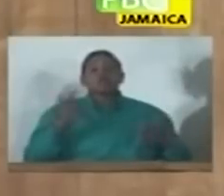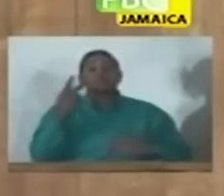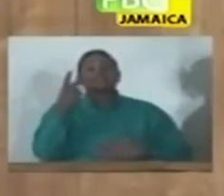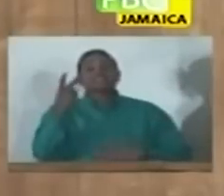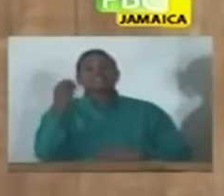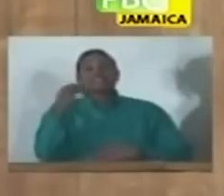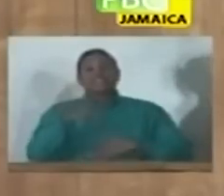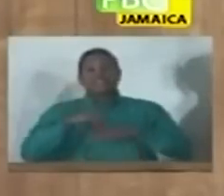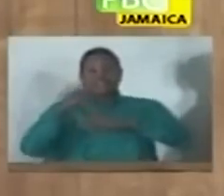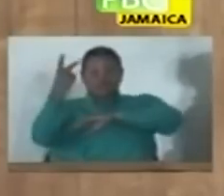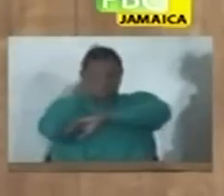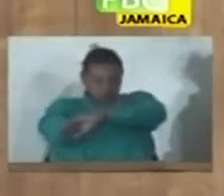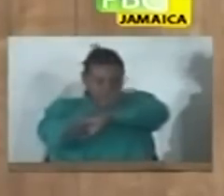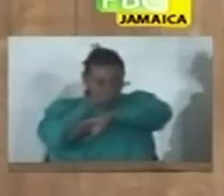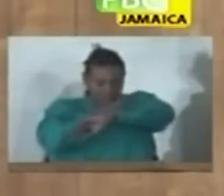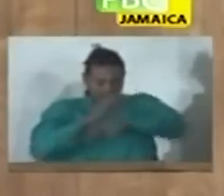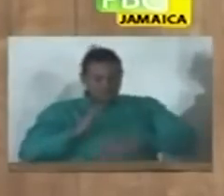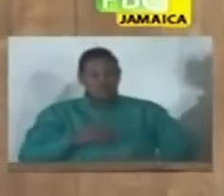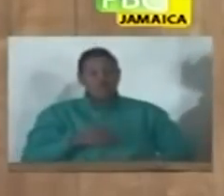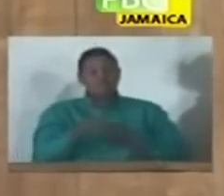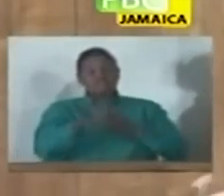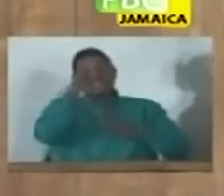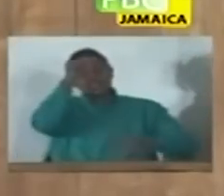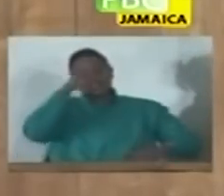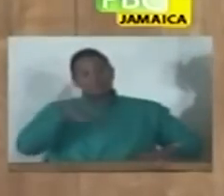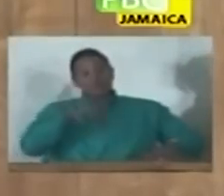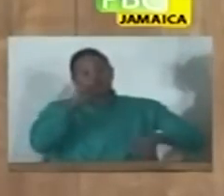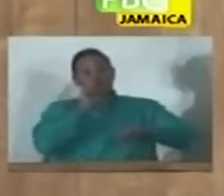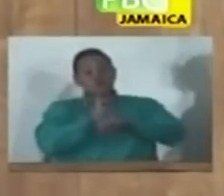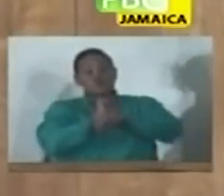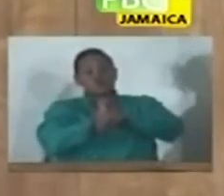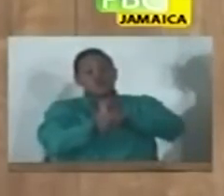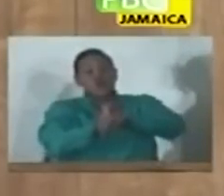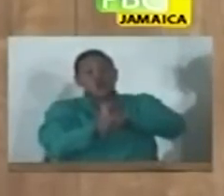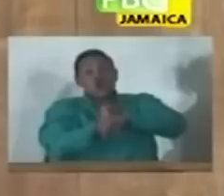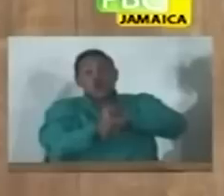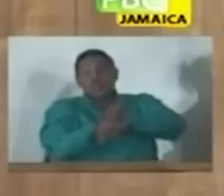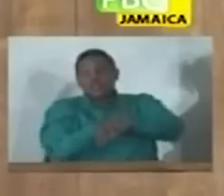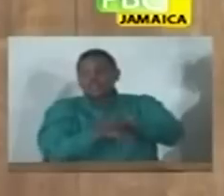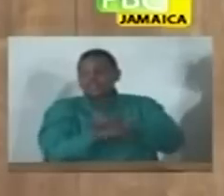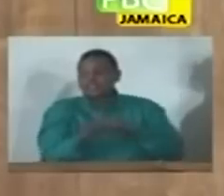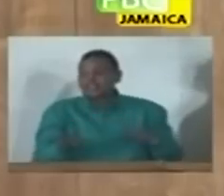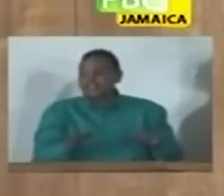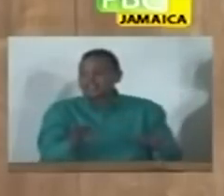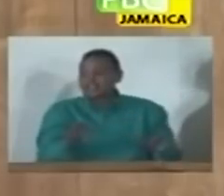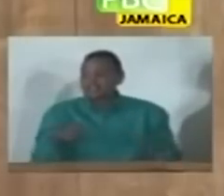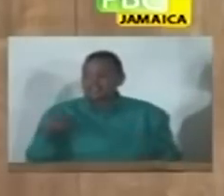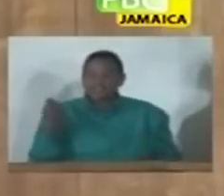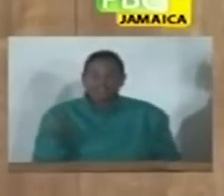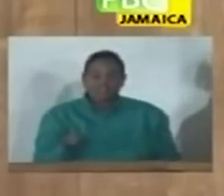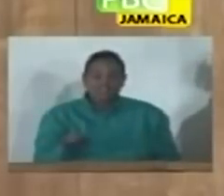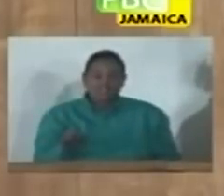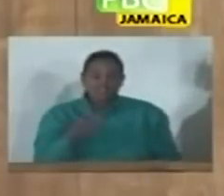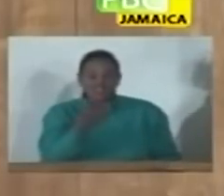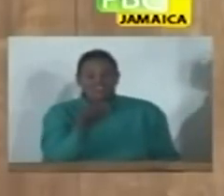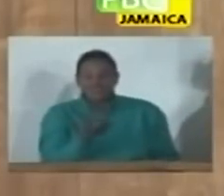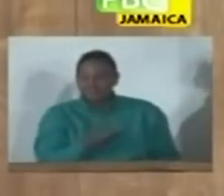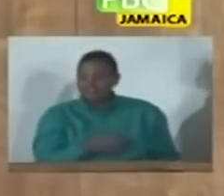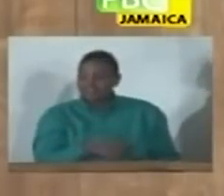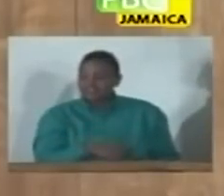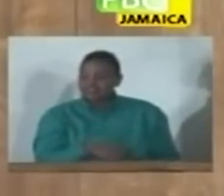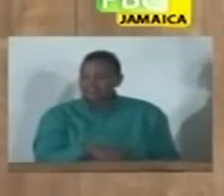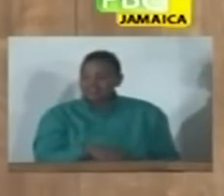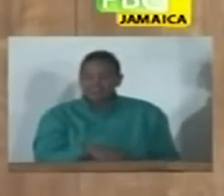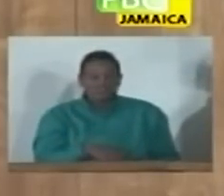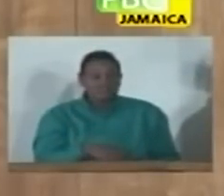2 days of our fishermen who are working honestly was treated. Want to know want me to talk? Because